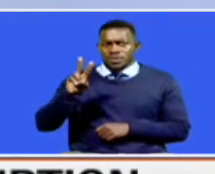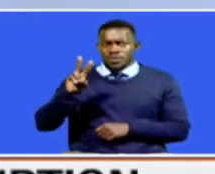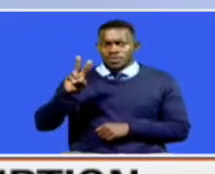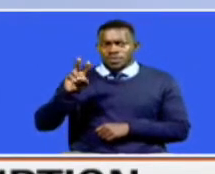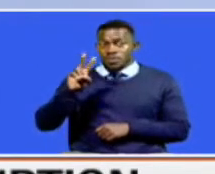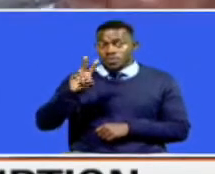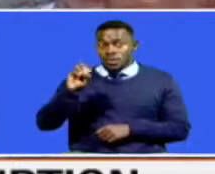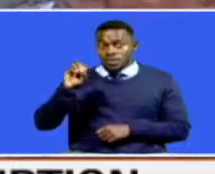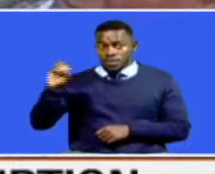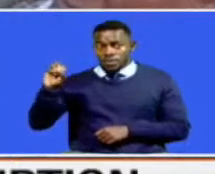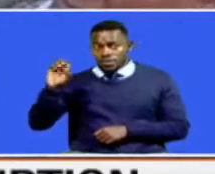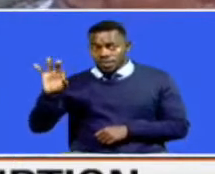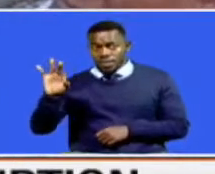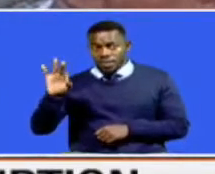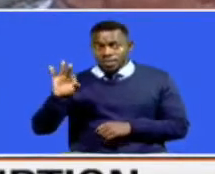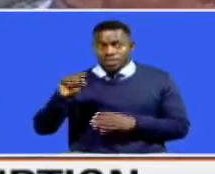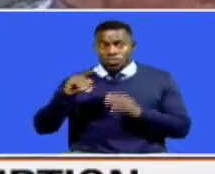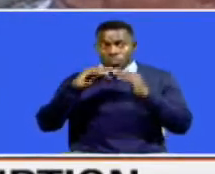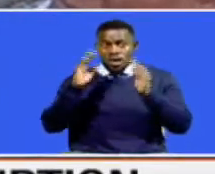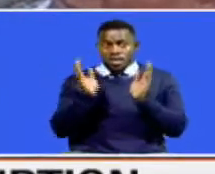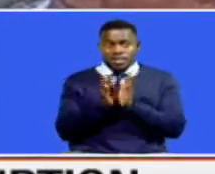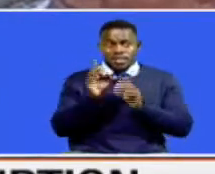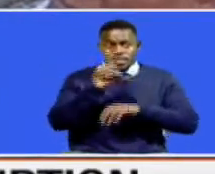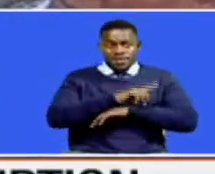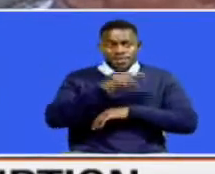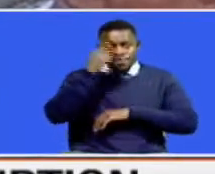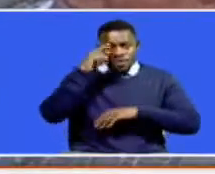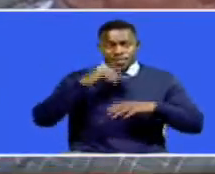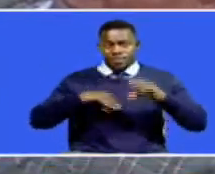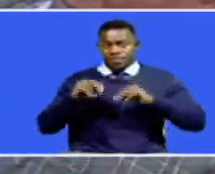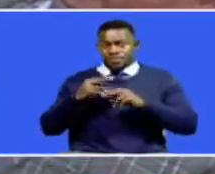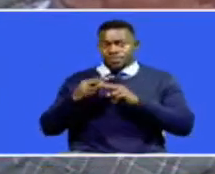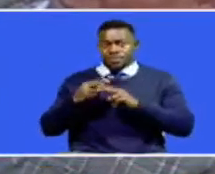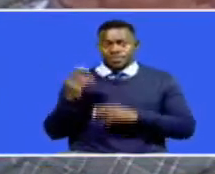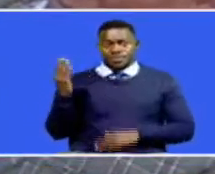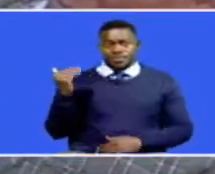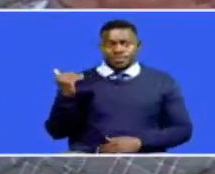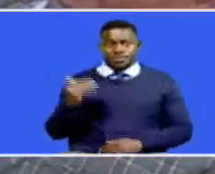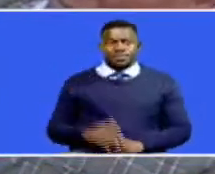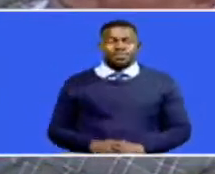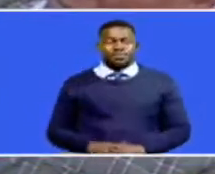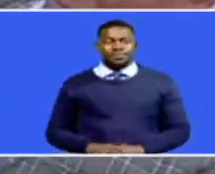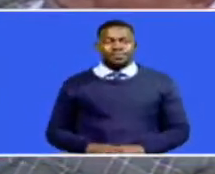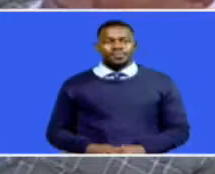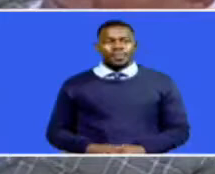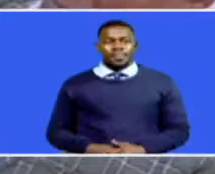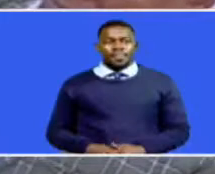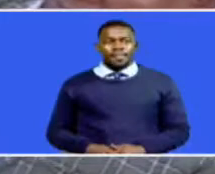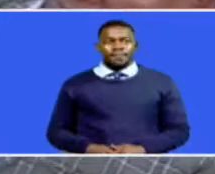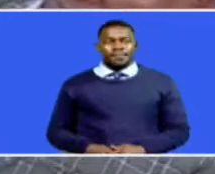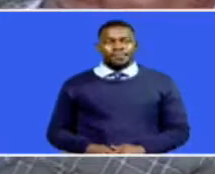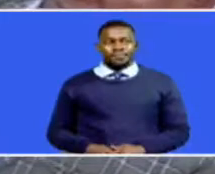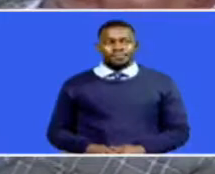fight against corruption in the world. Clement Masombo, KTN News, Murang'a County.